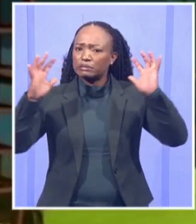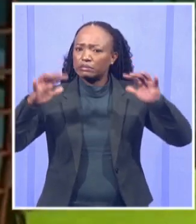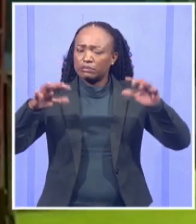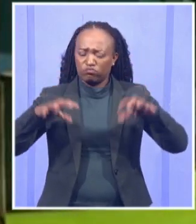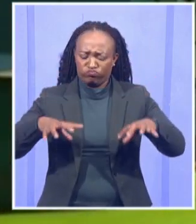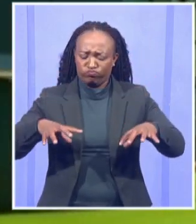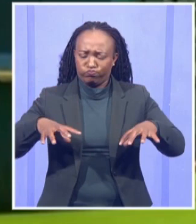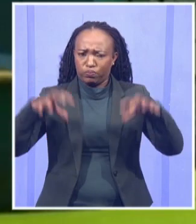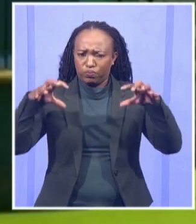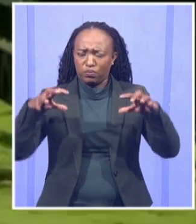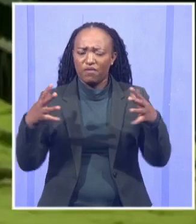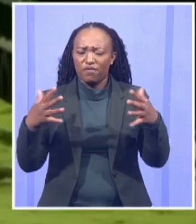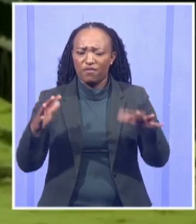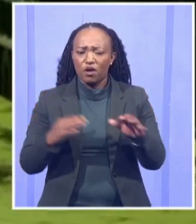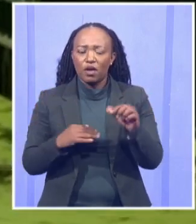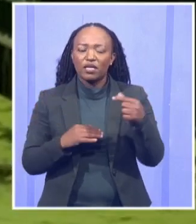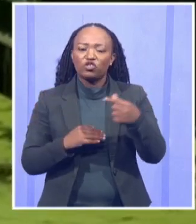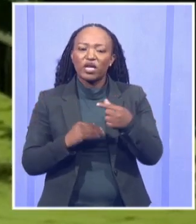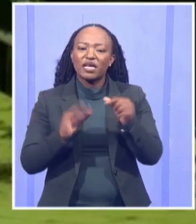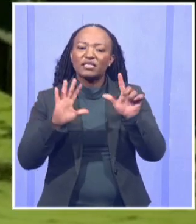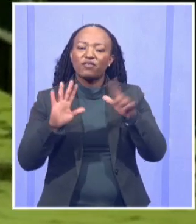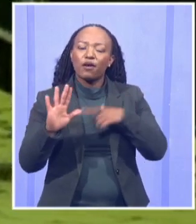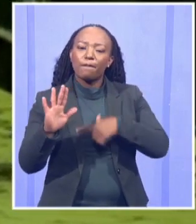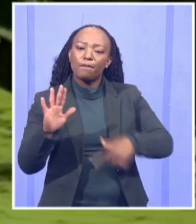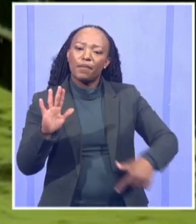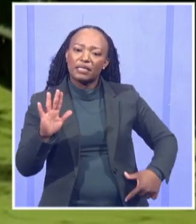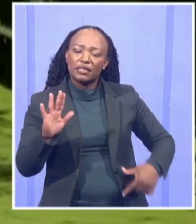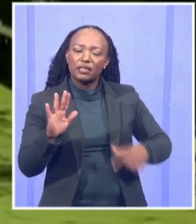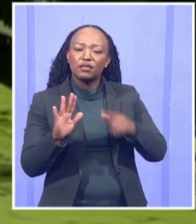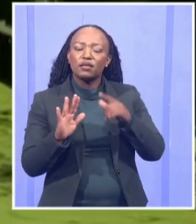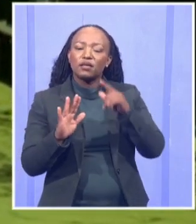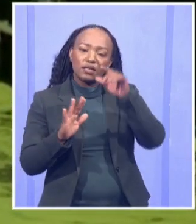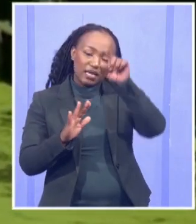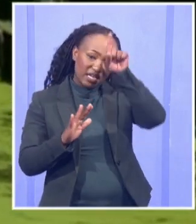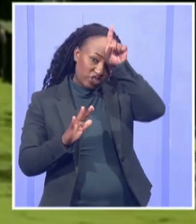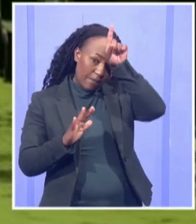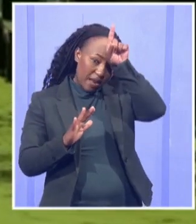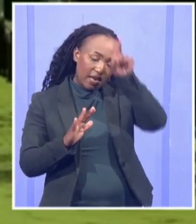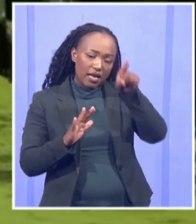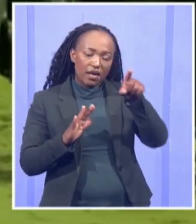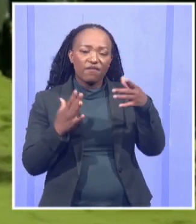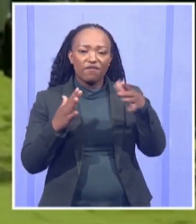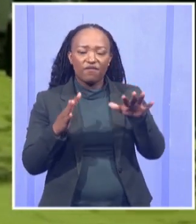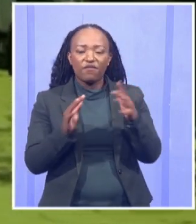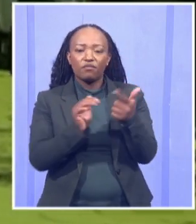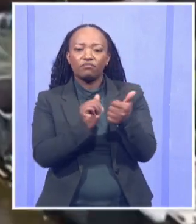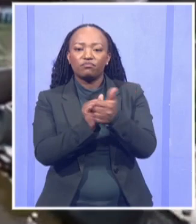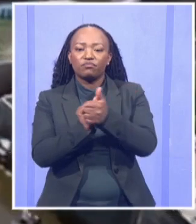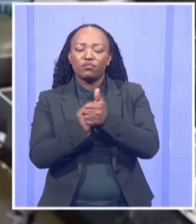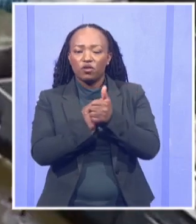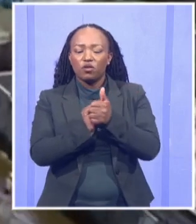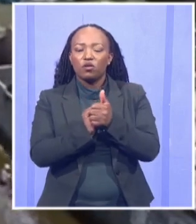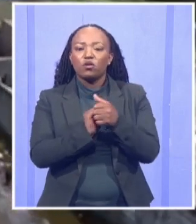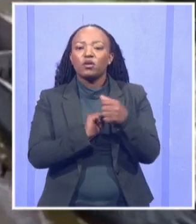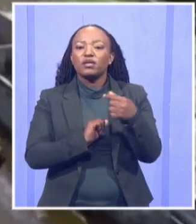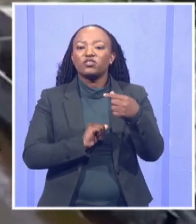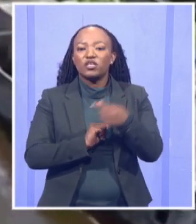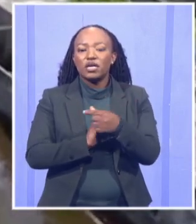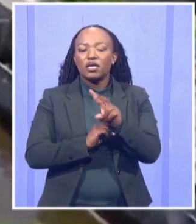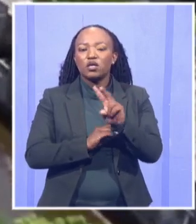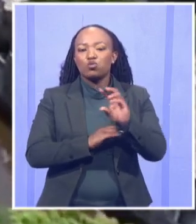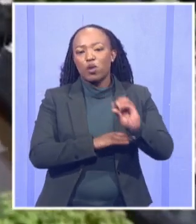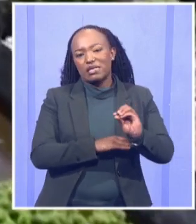being coordinated by G7 President Germany and was developed in collaboration with the V20 group of